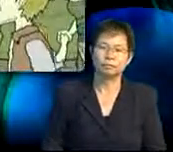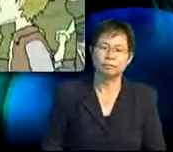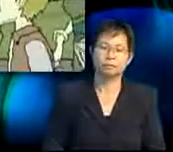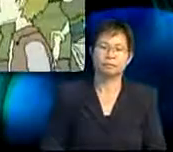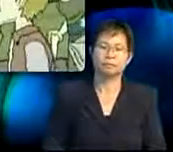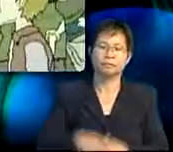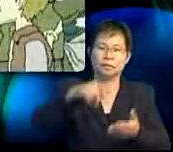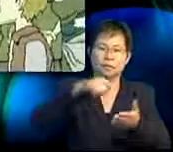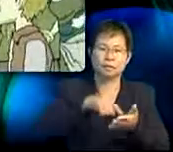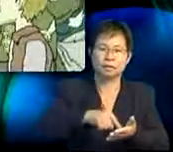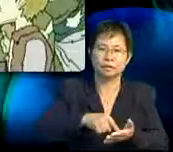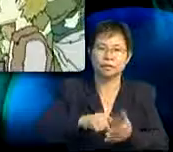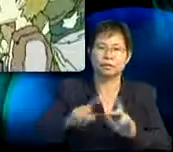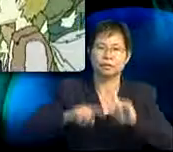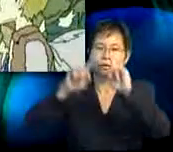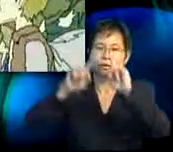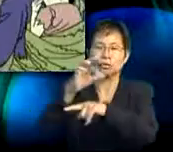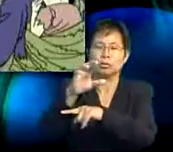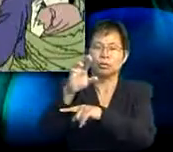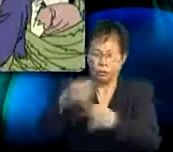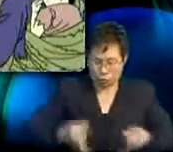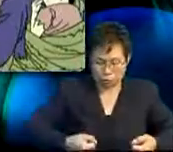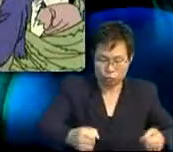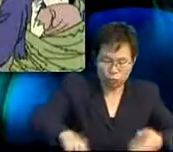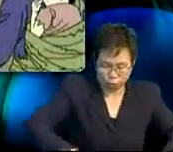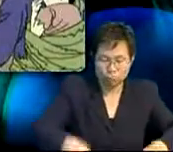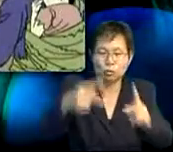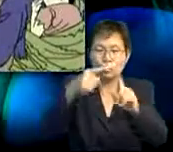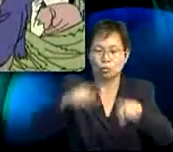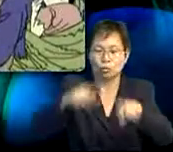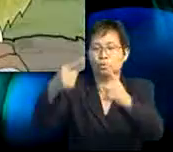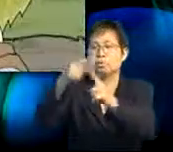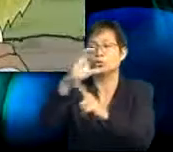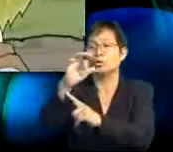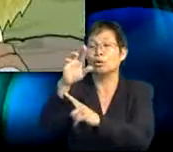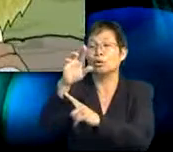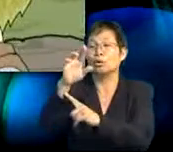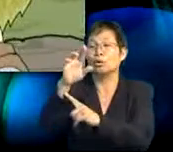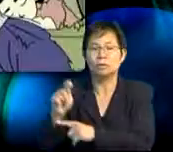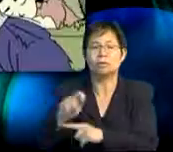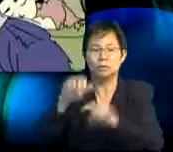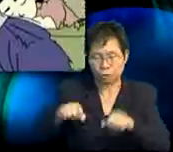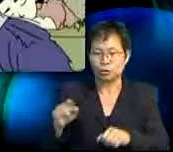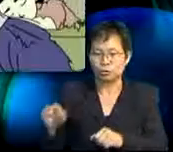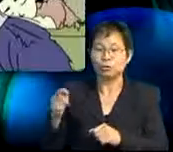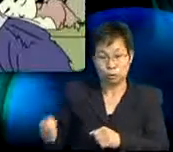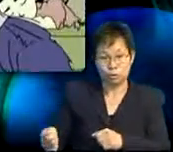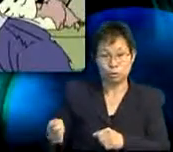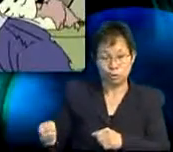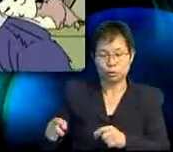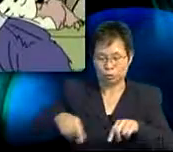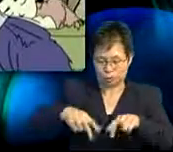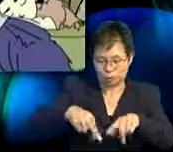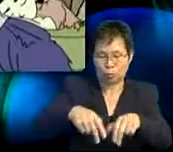Does this road go to Cork? Yes, and you can walk with me. I'm Peter